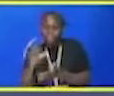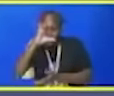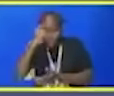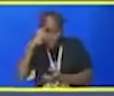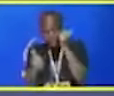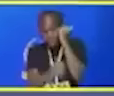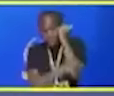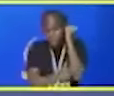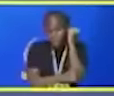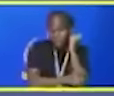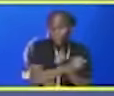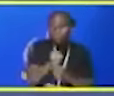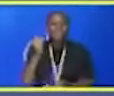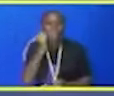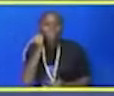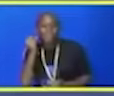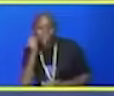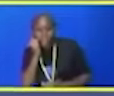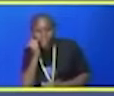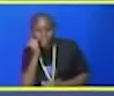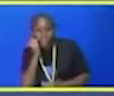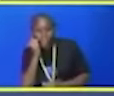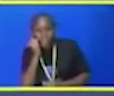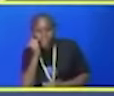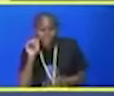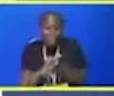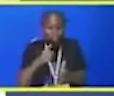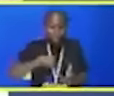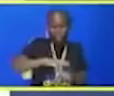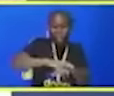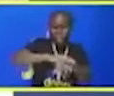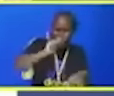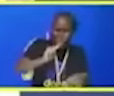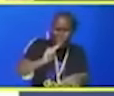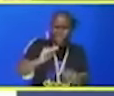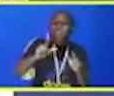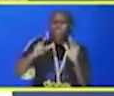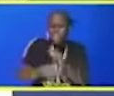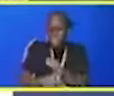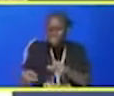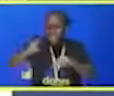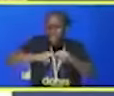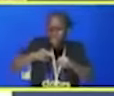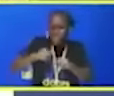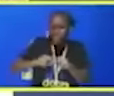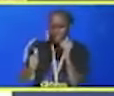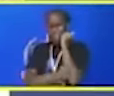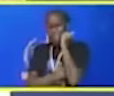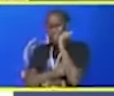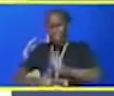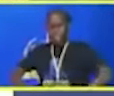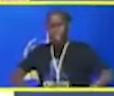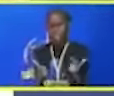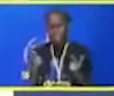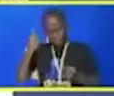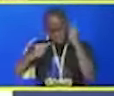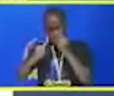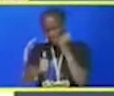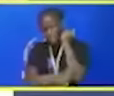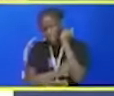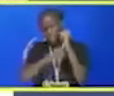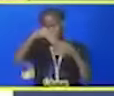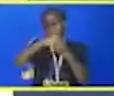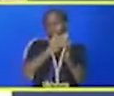I called him alone and blessed him and increased him. Understudy Abraham's life. Abraham in God's mind is